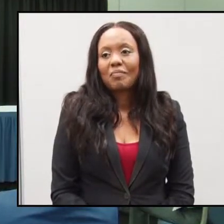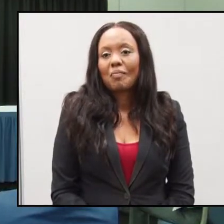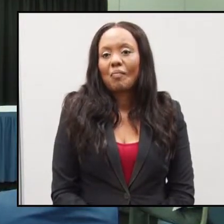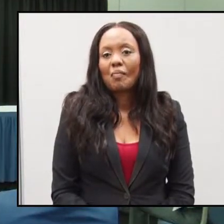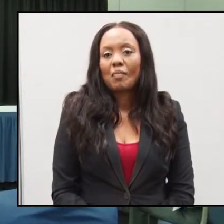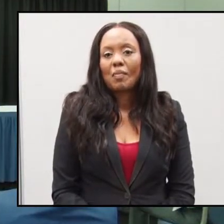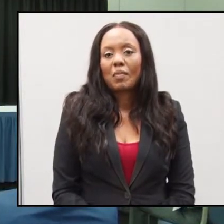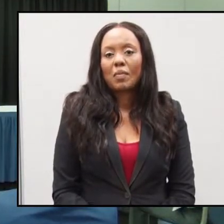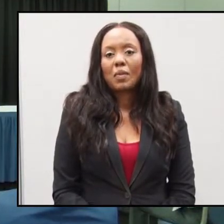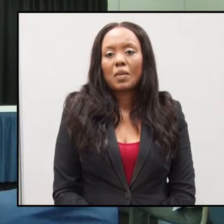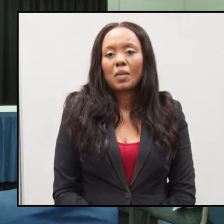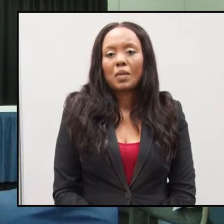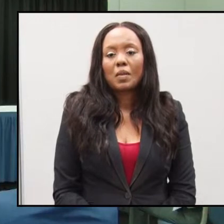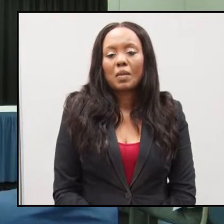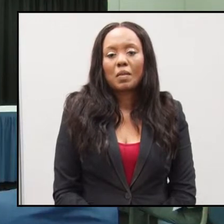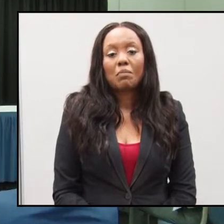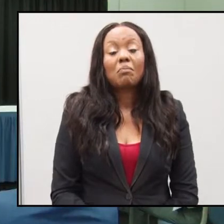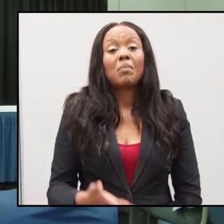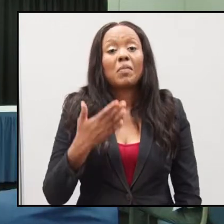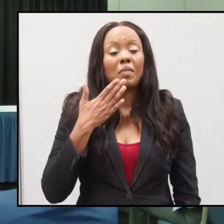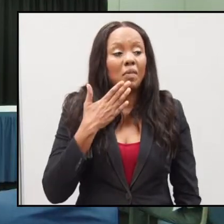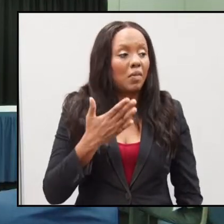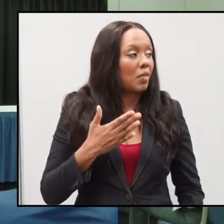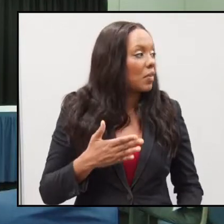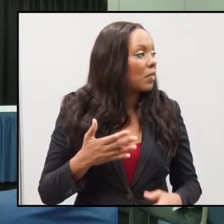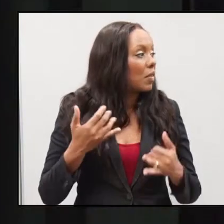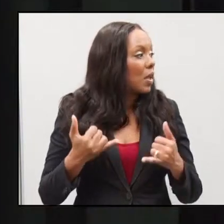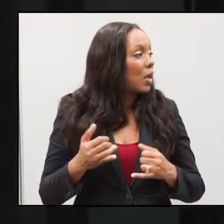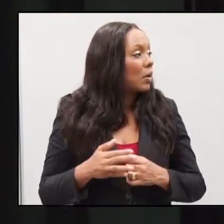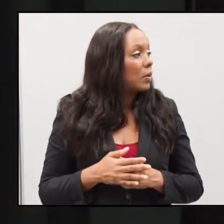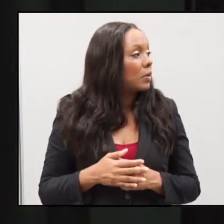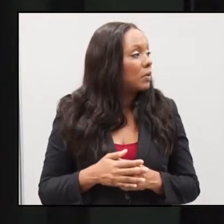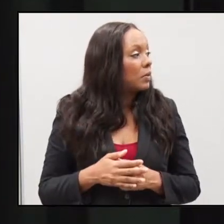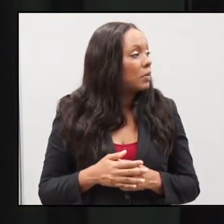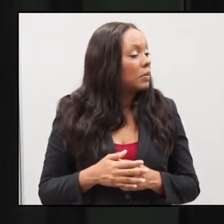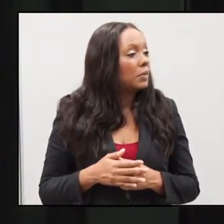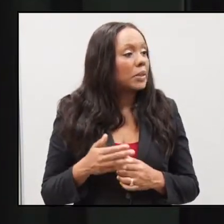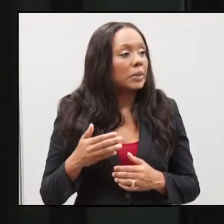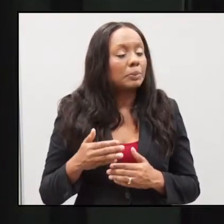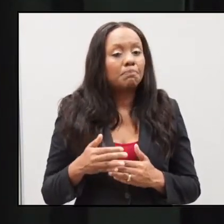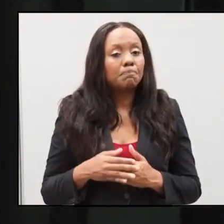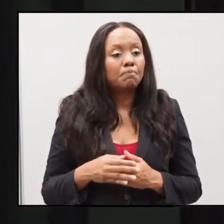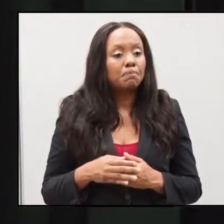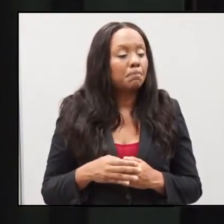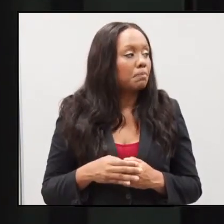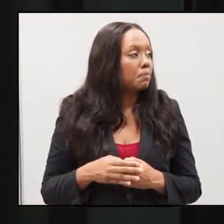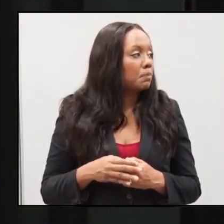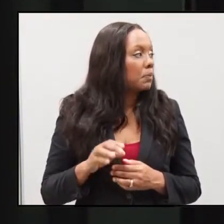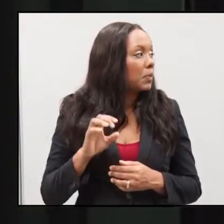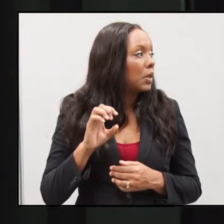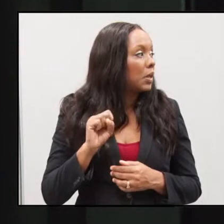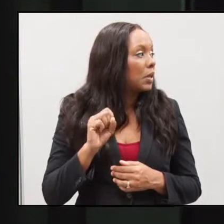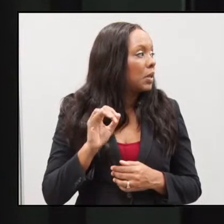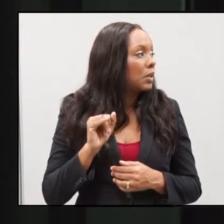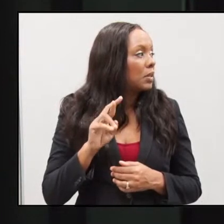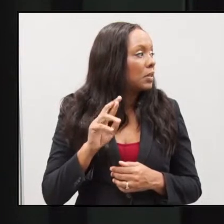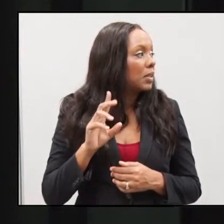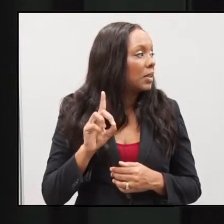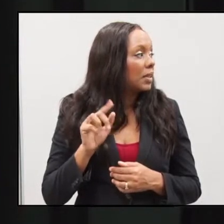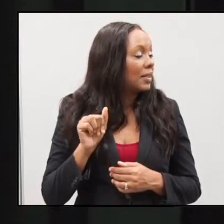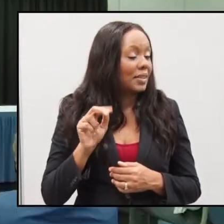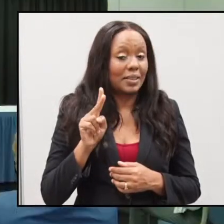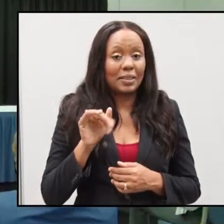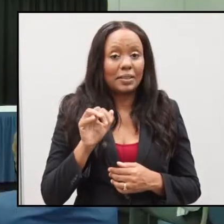Thank you, Mr. Farmer. We are going to keep this going and now go to Sir David Ajay, who will now give his presentation.